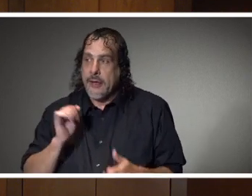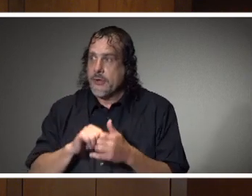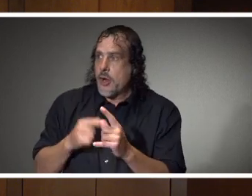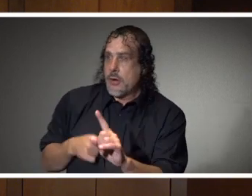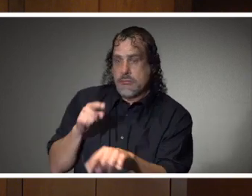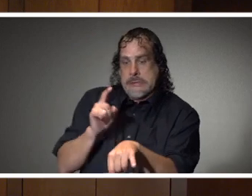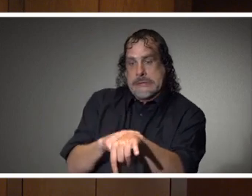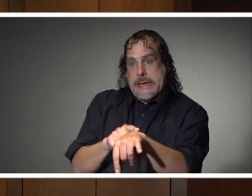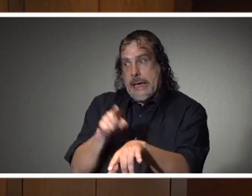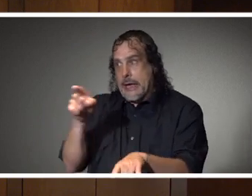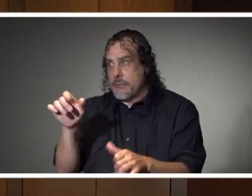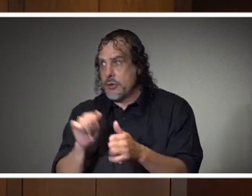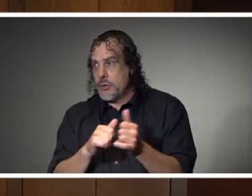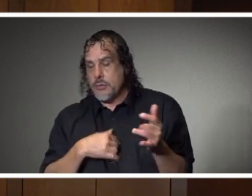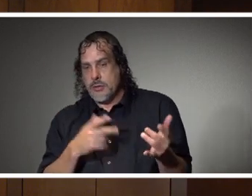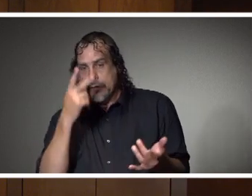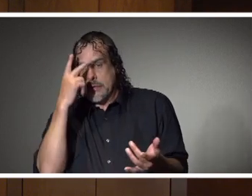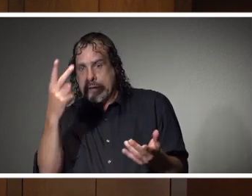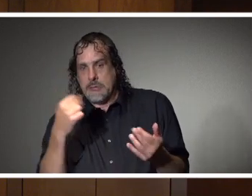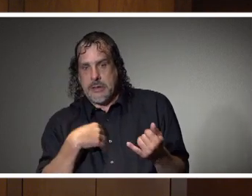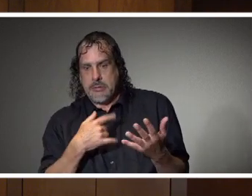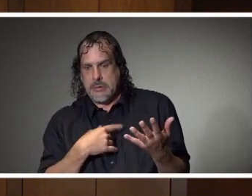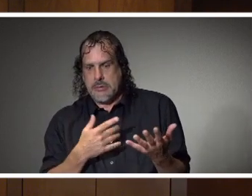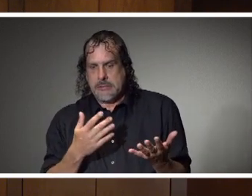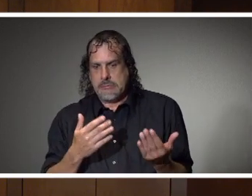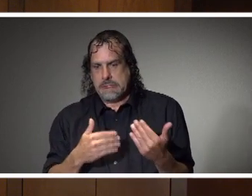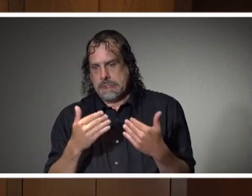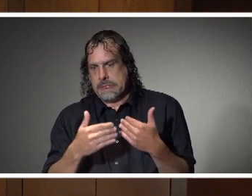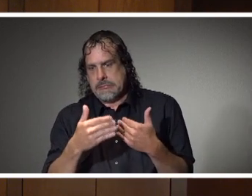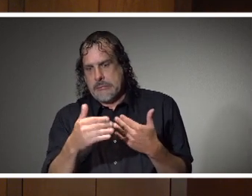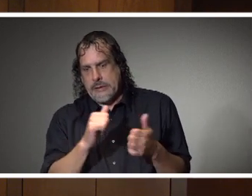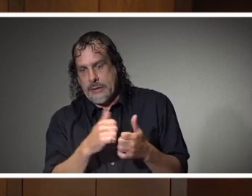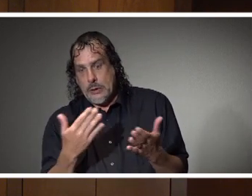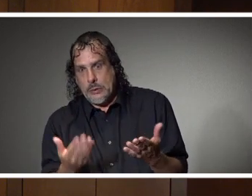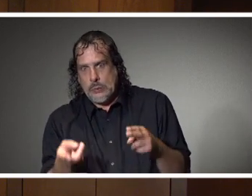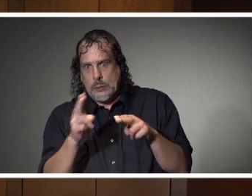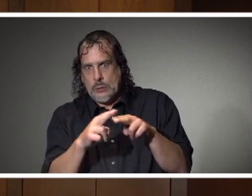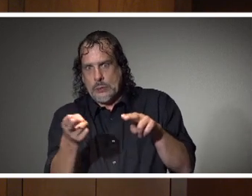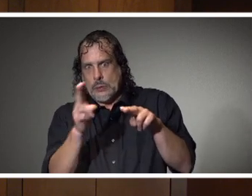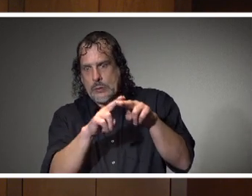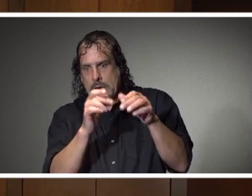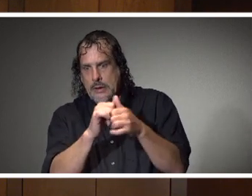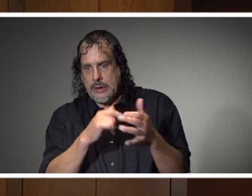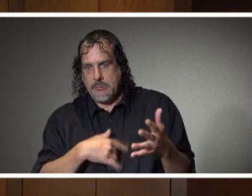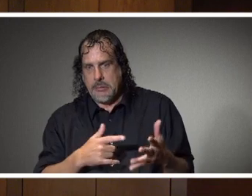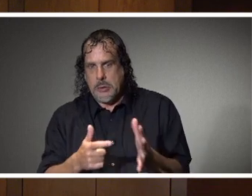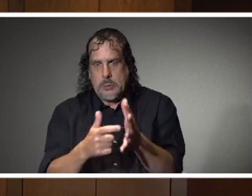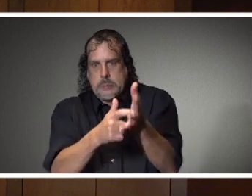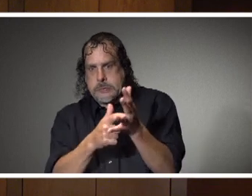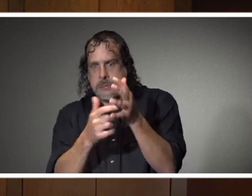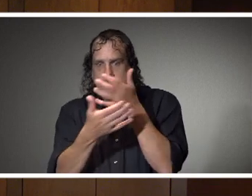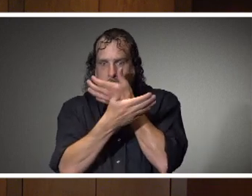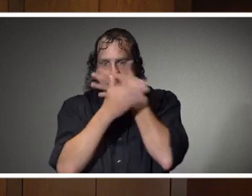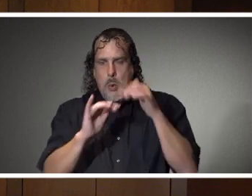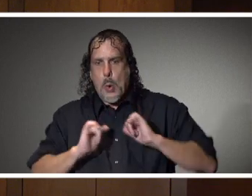where y'all will think policy will need to reflect this ongoing new evidence and perhaps mandate masks in the